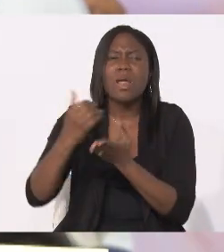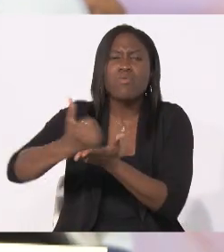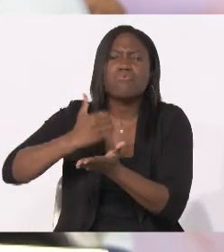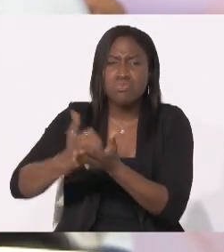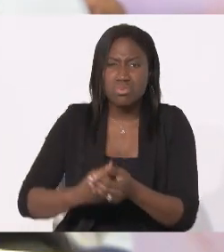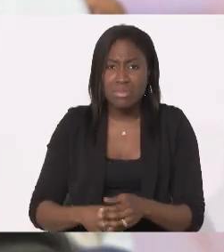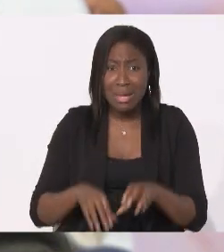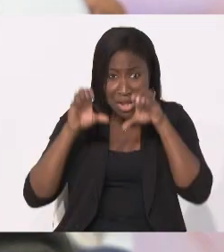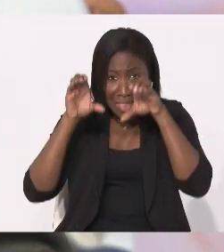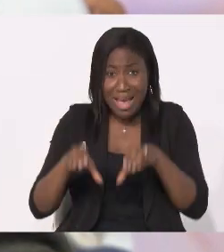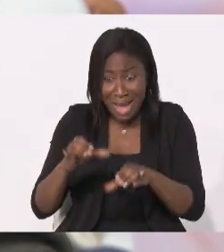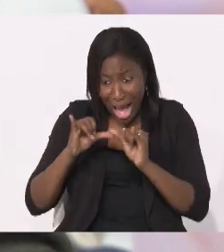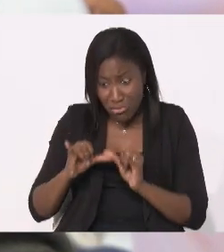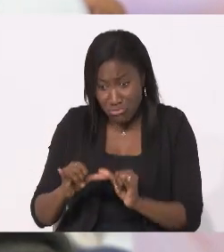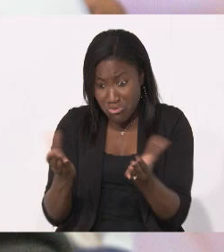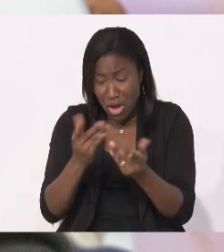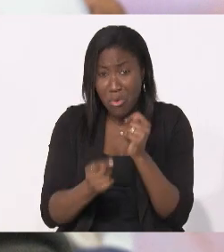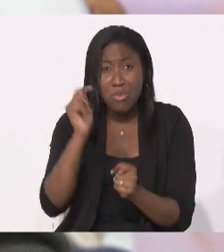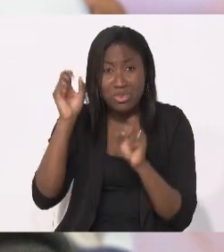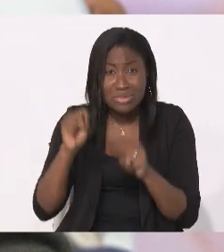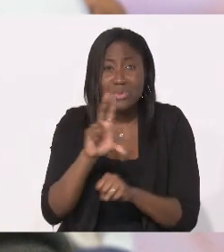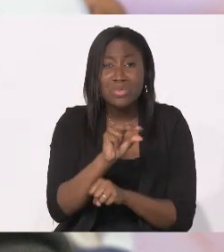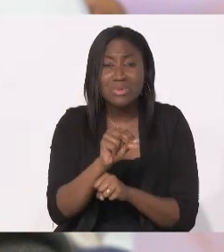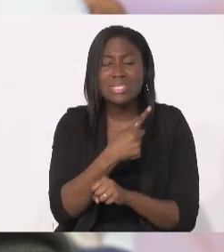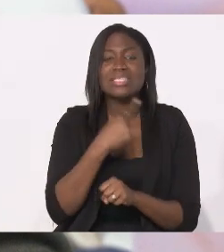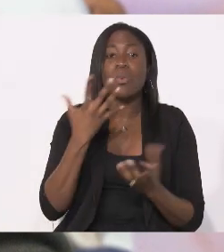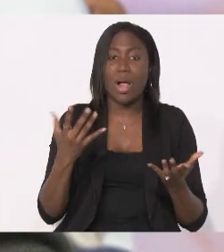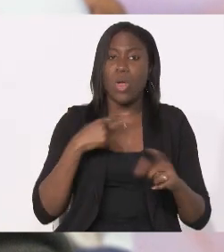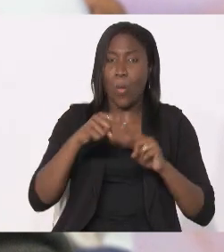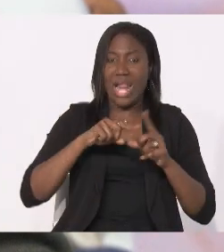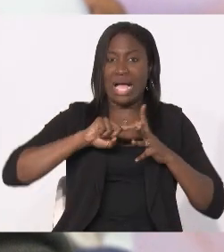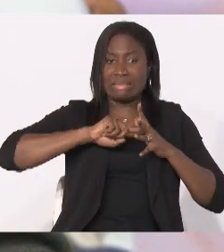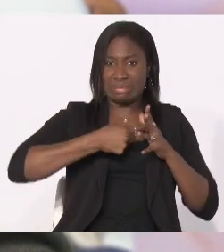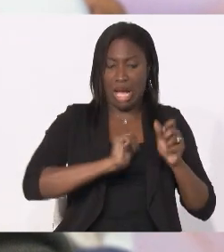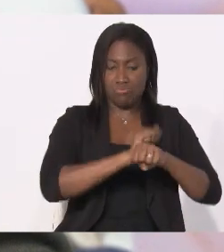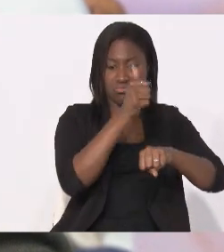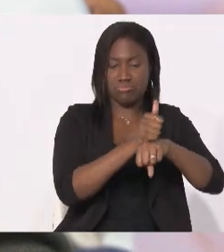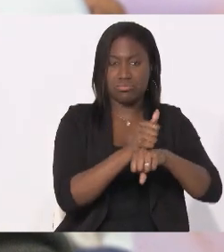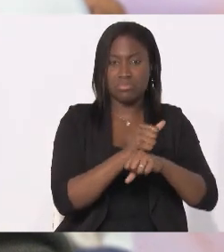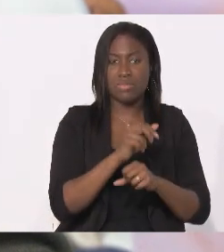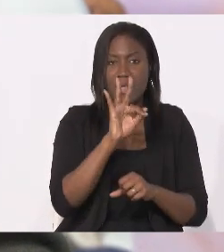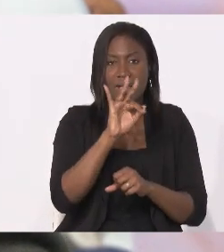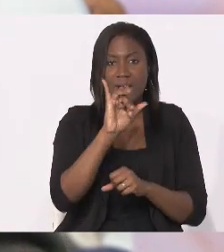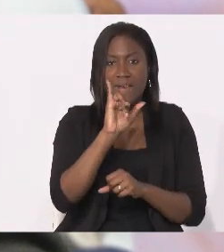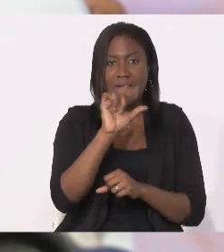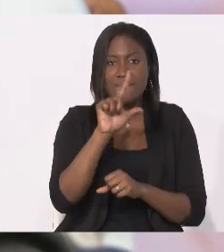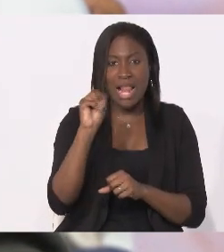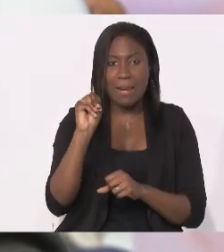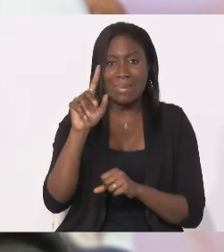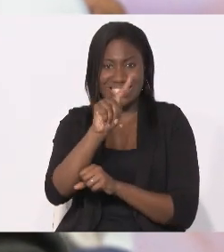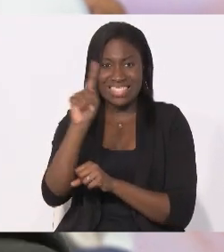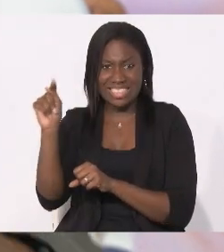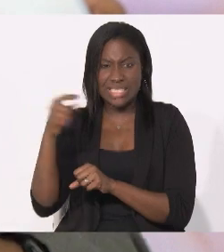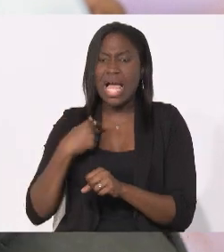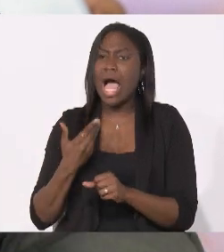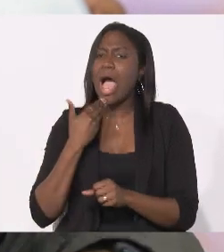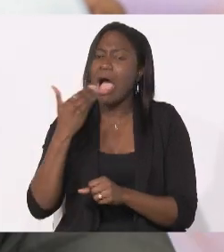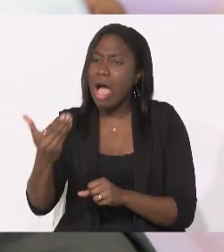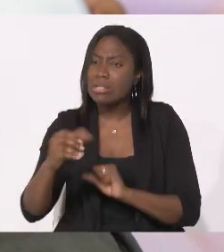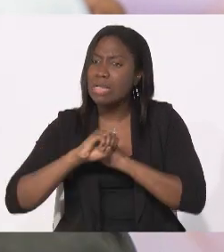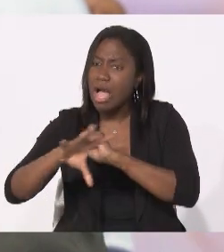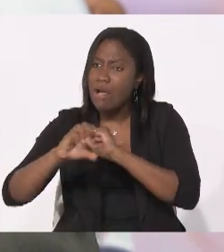something different. yeah, because of course we are always, we are, as you said, we've managed to get accustomed to,